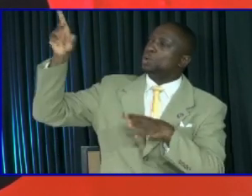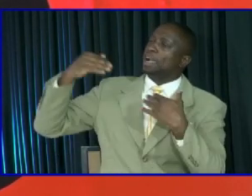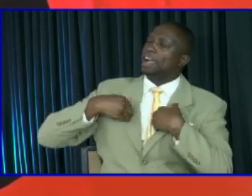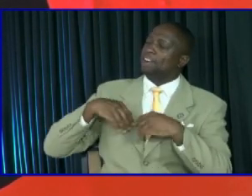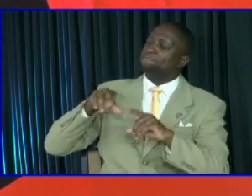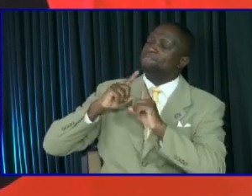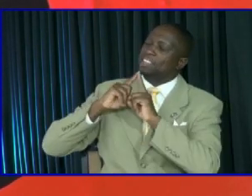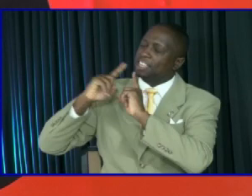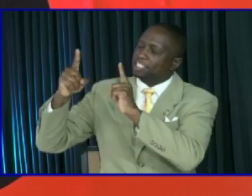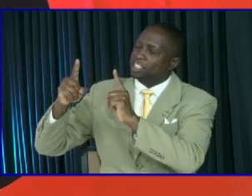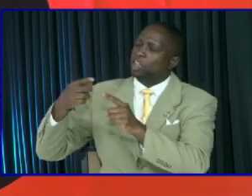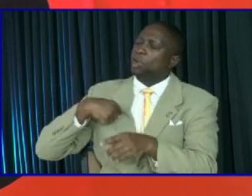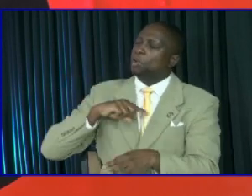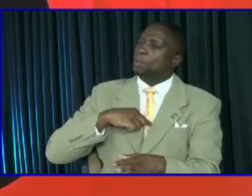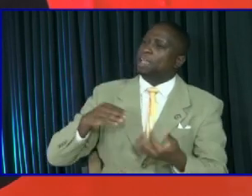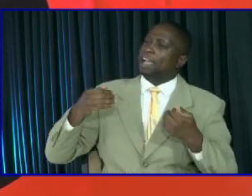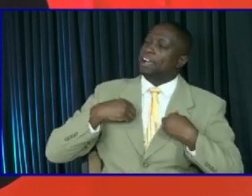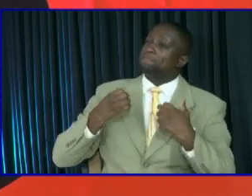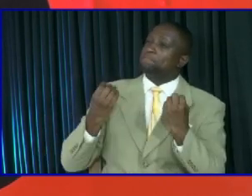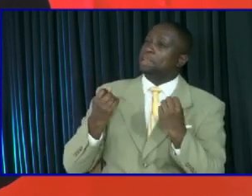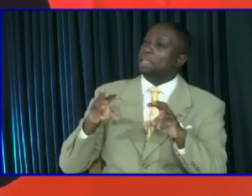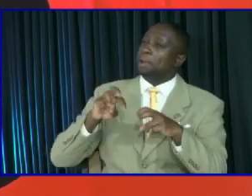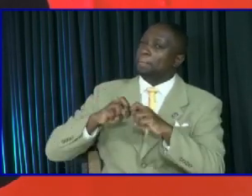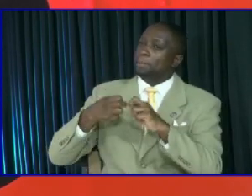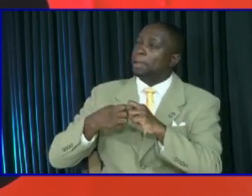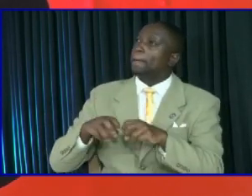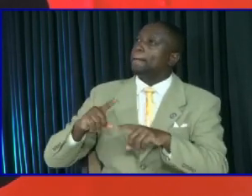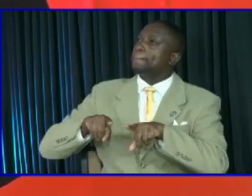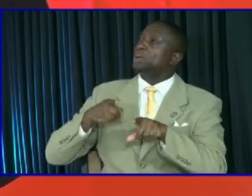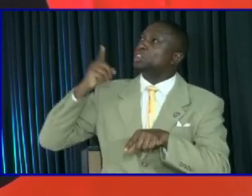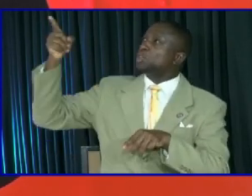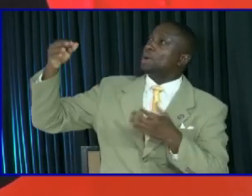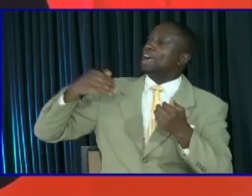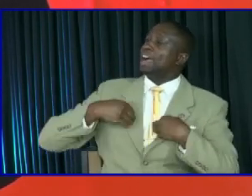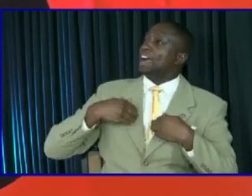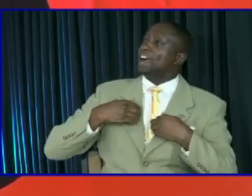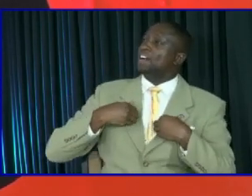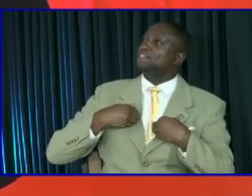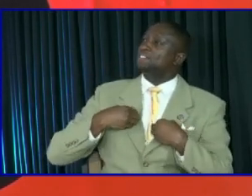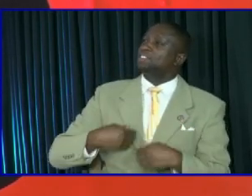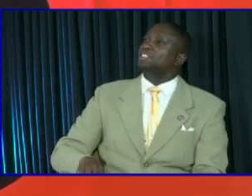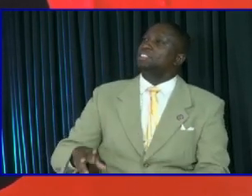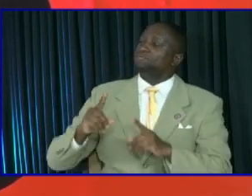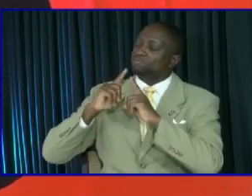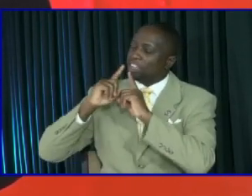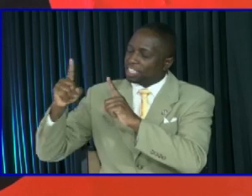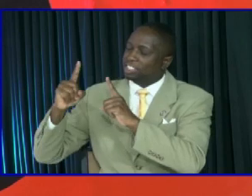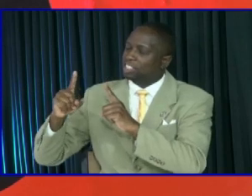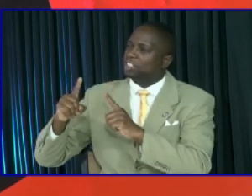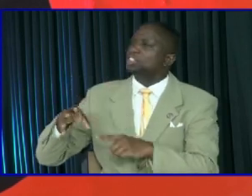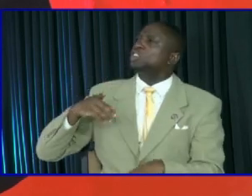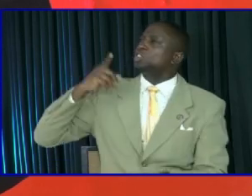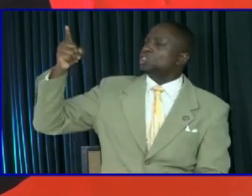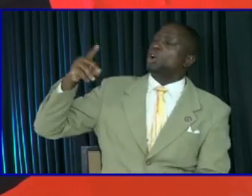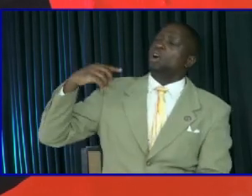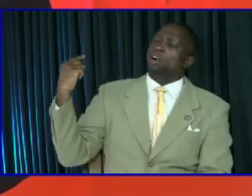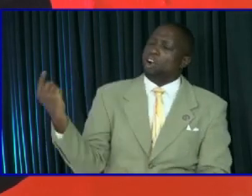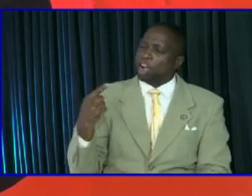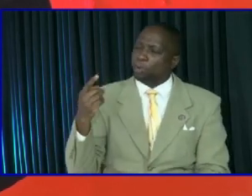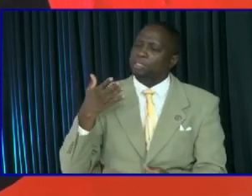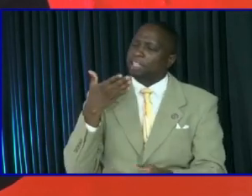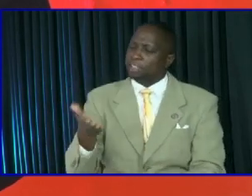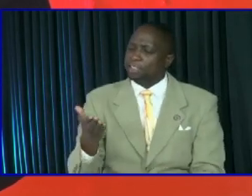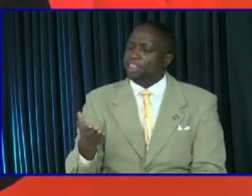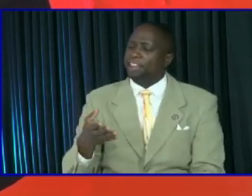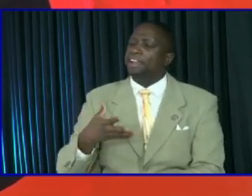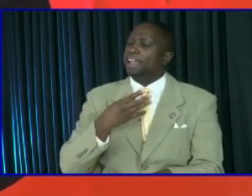problem, you have all the solution. We come to you because you're always there and you always care. We